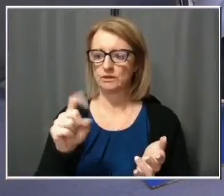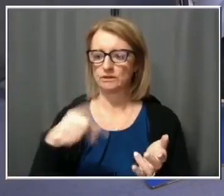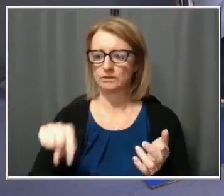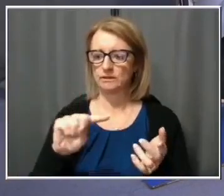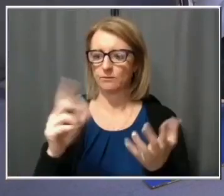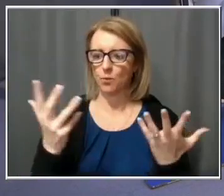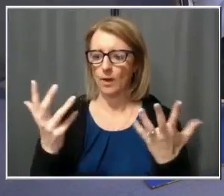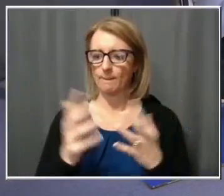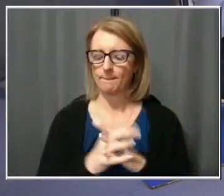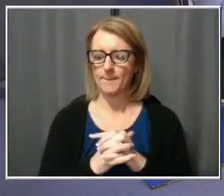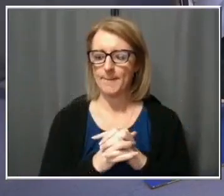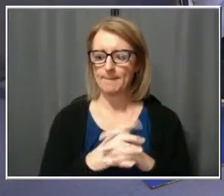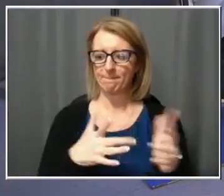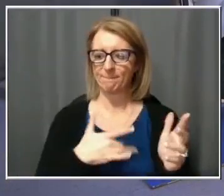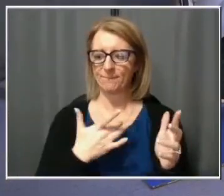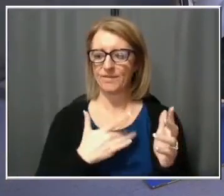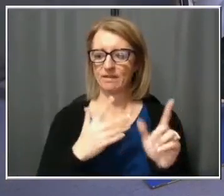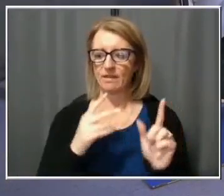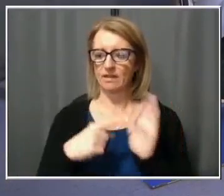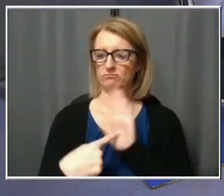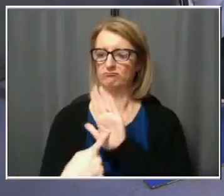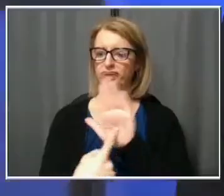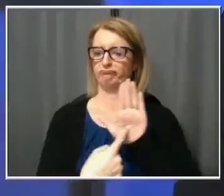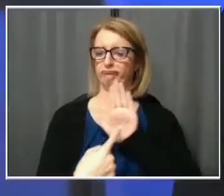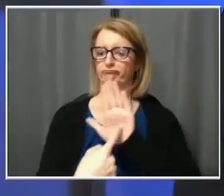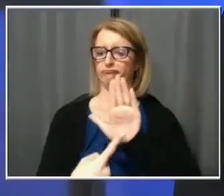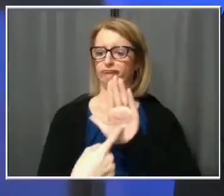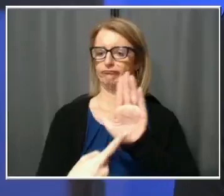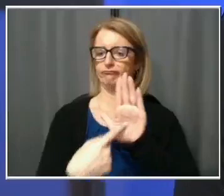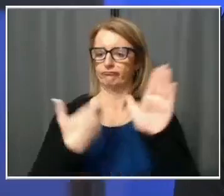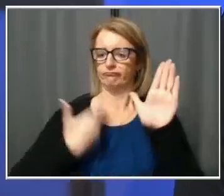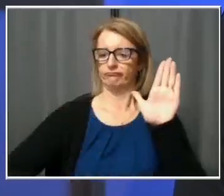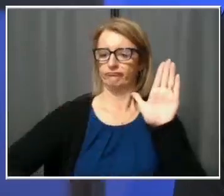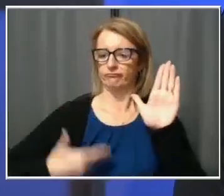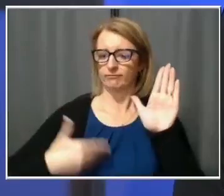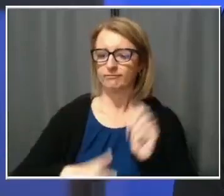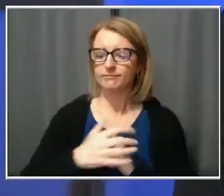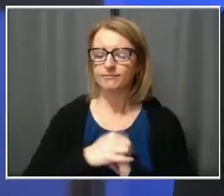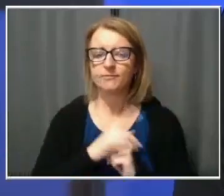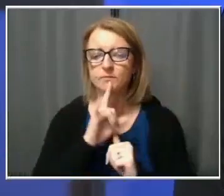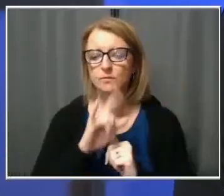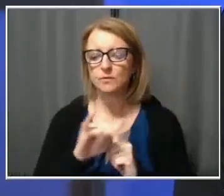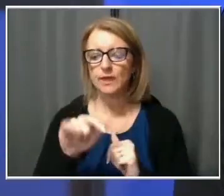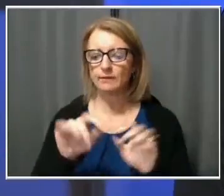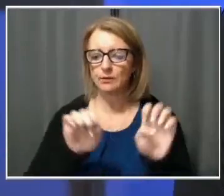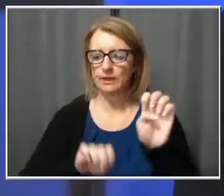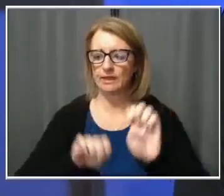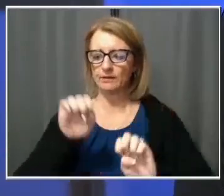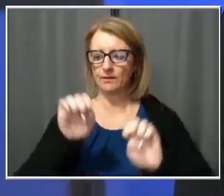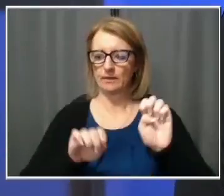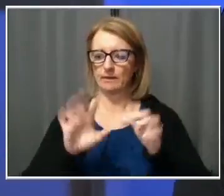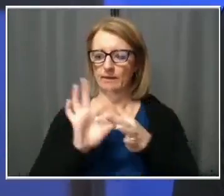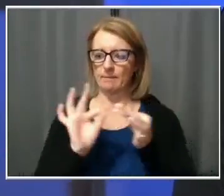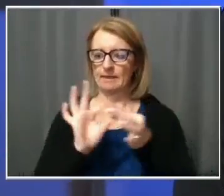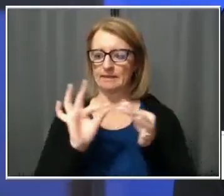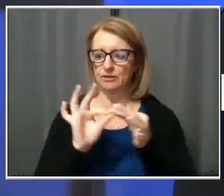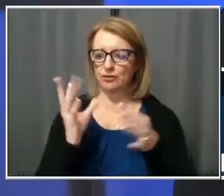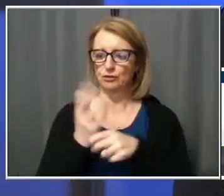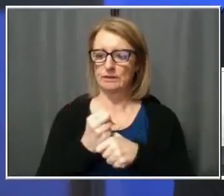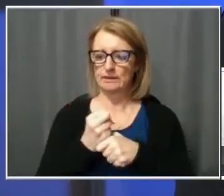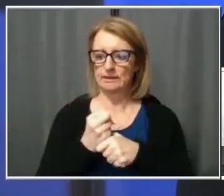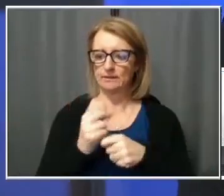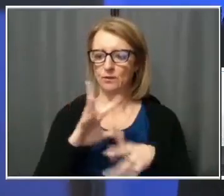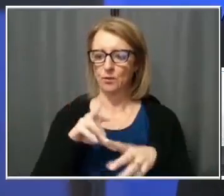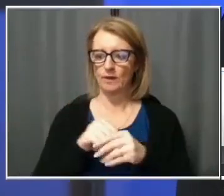they might feel like they're on display? I think it goes to, we have to evaluate the messages that you receive within the